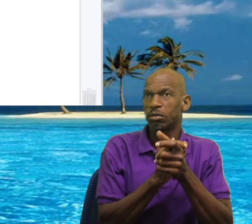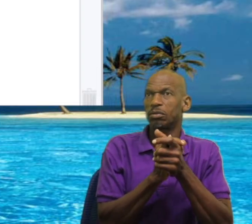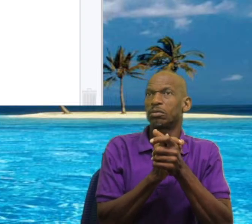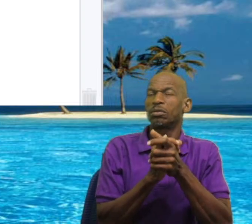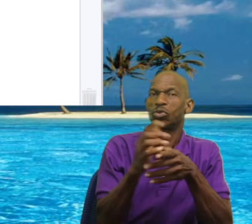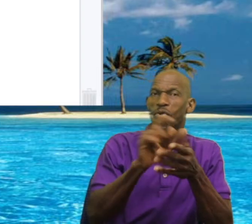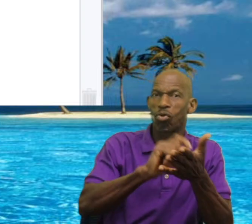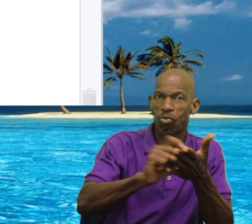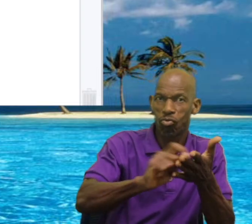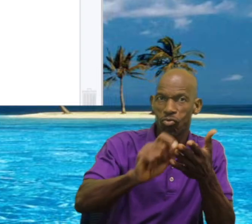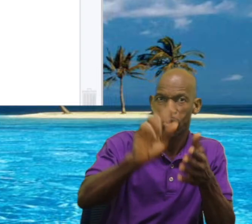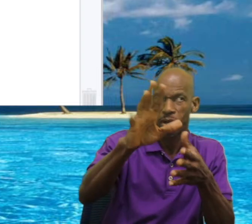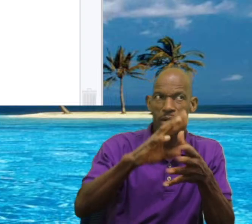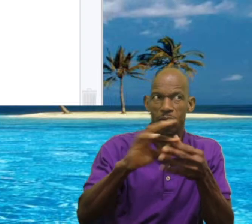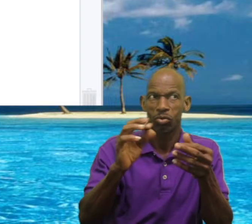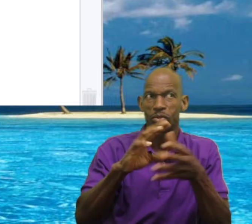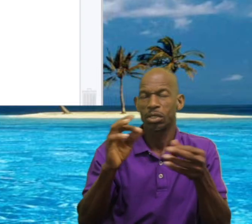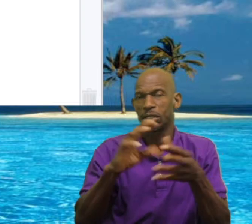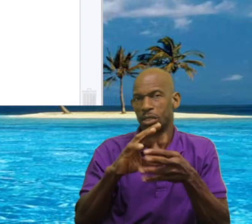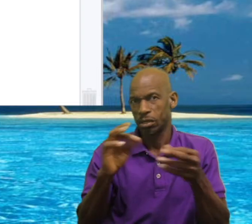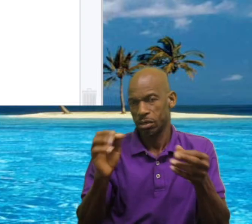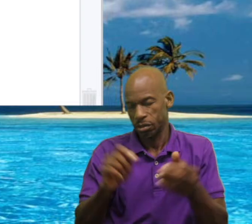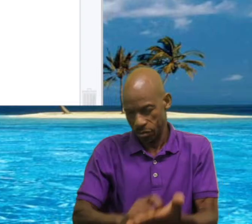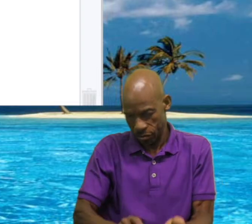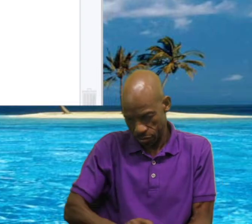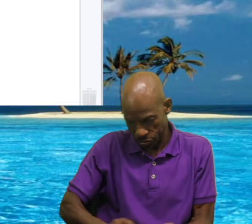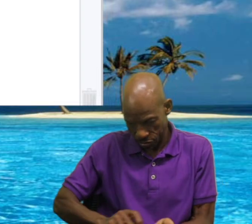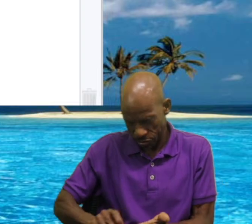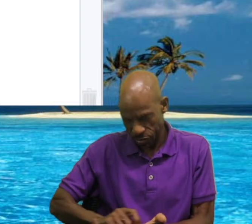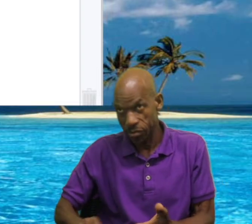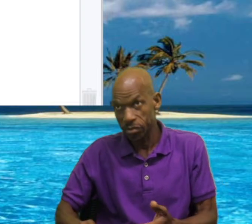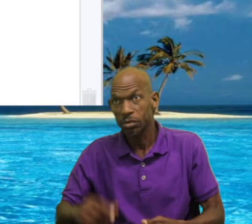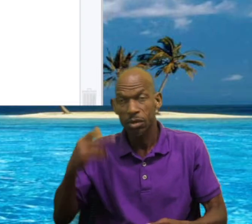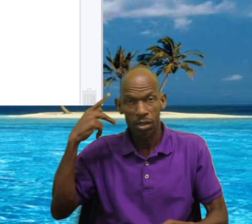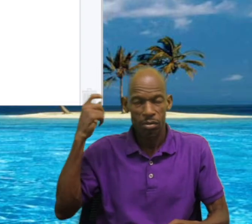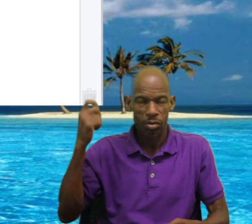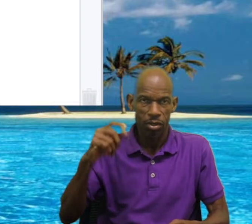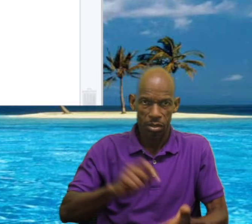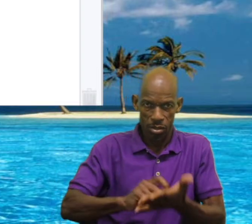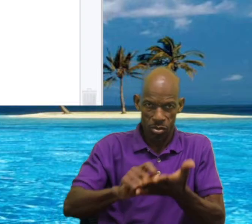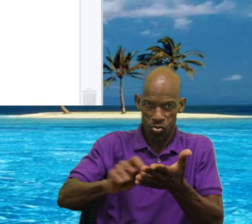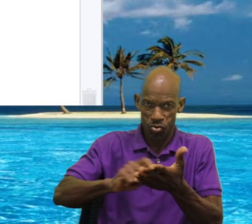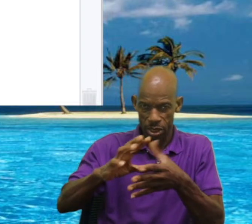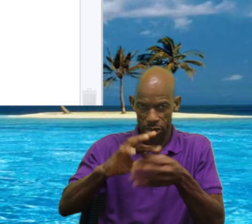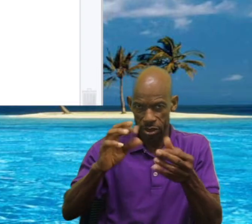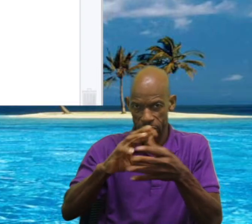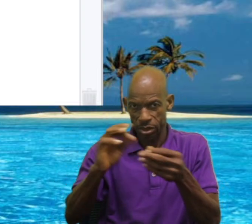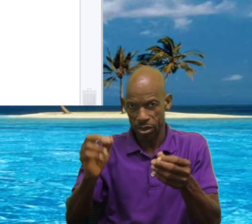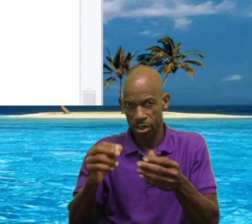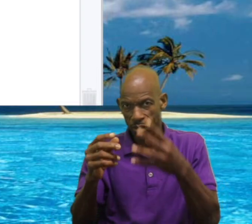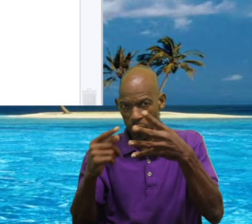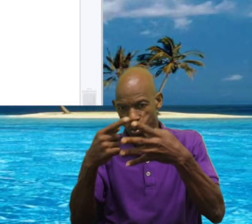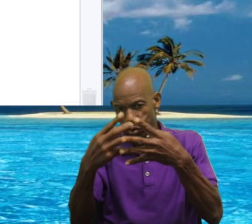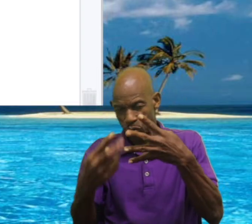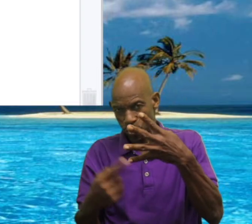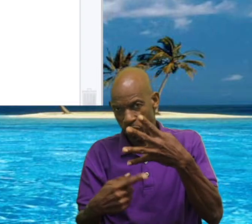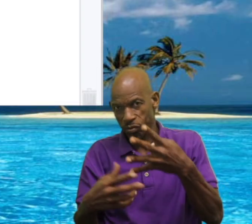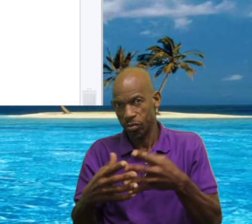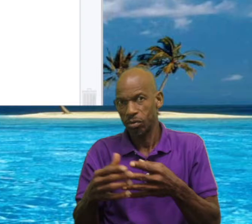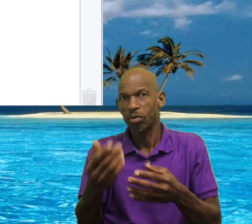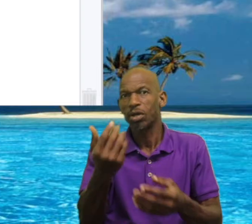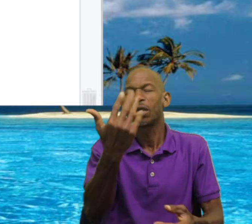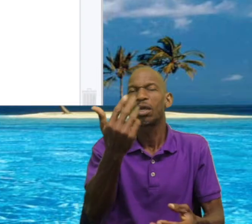the sentences for me. Just write it down. Sabriki, go ahead. Sabriki, go ahead and give me